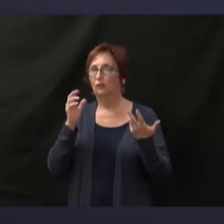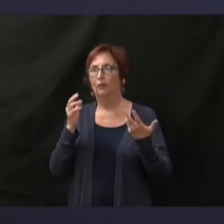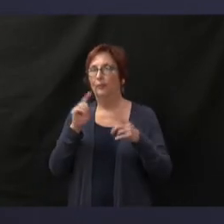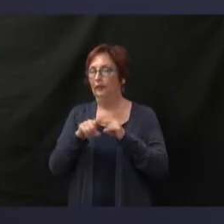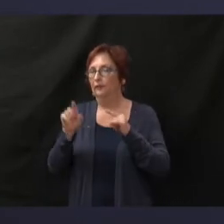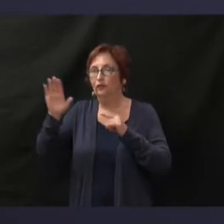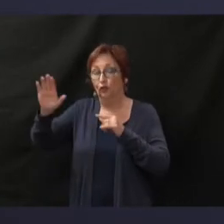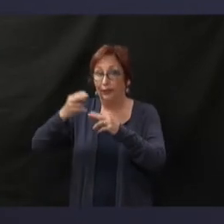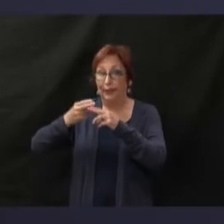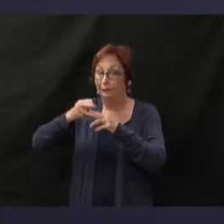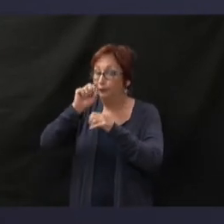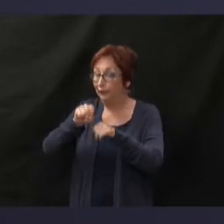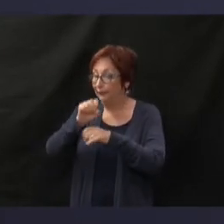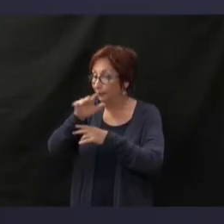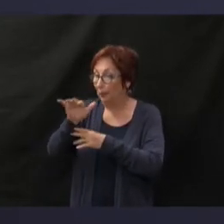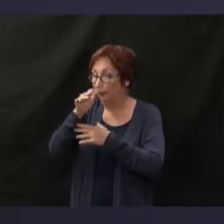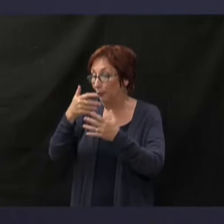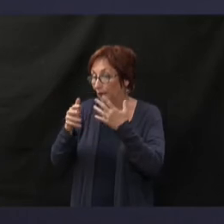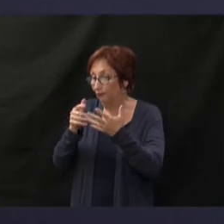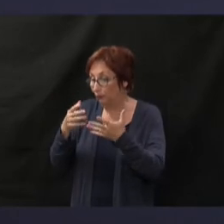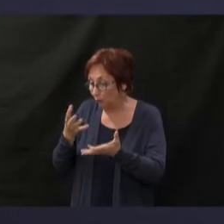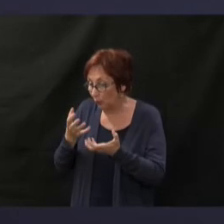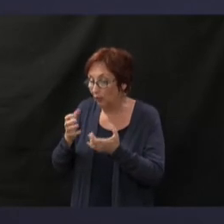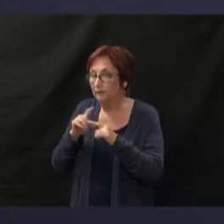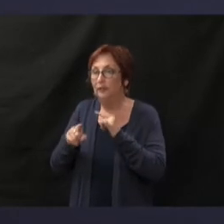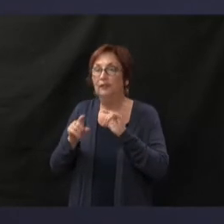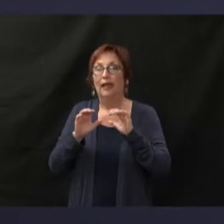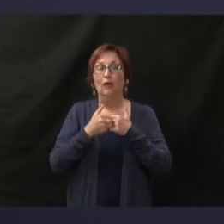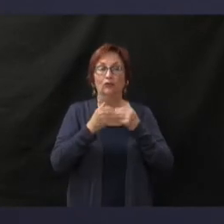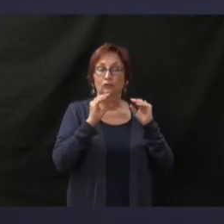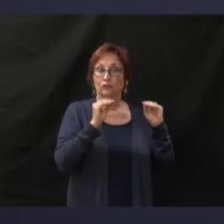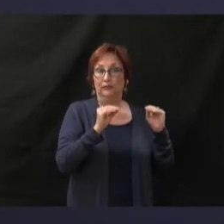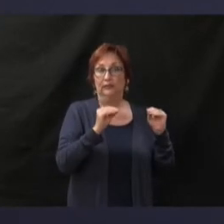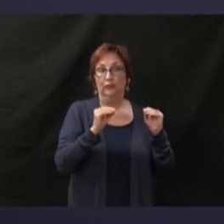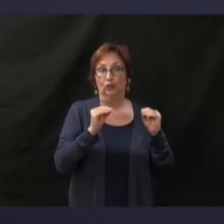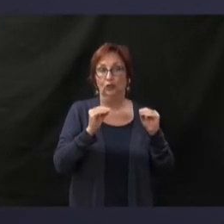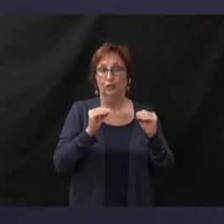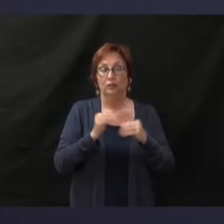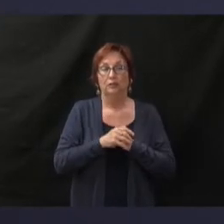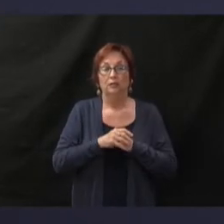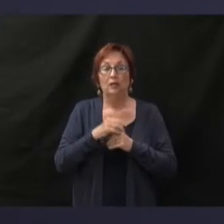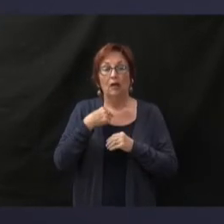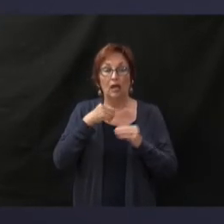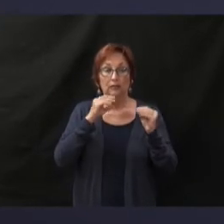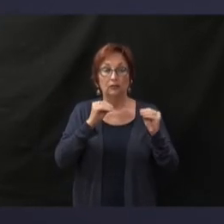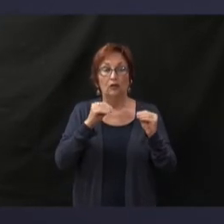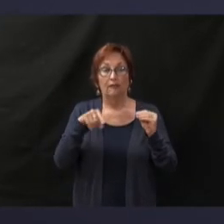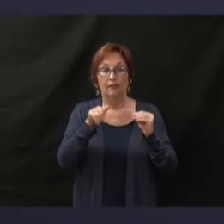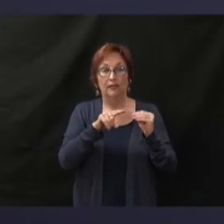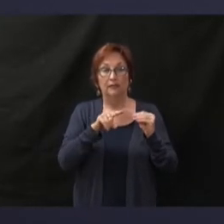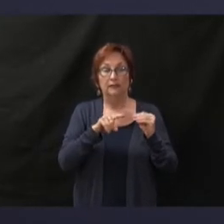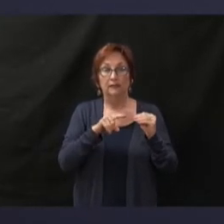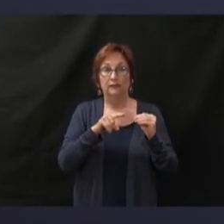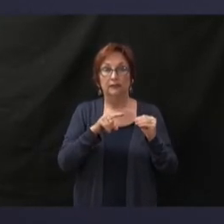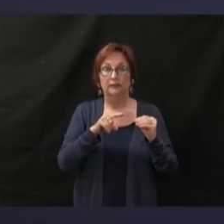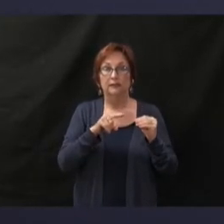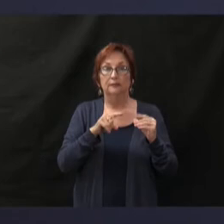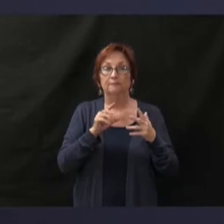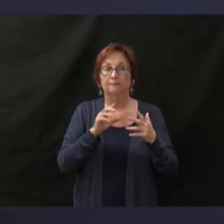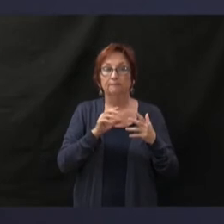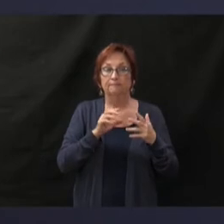So, all right. So this is the way you teach this. I taught this. It's